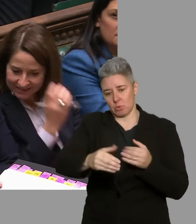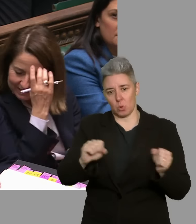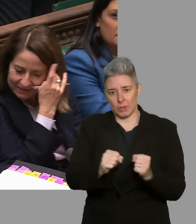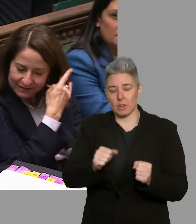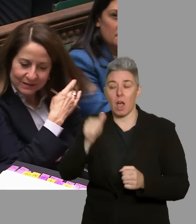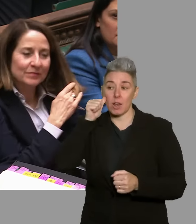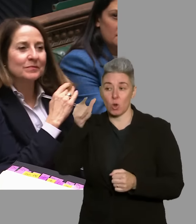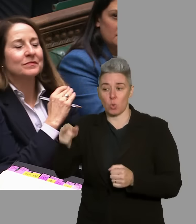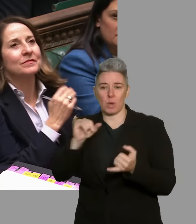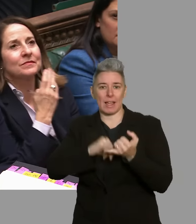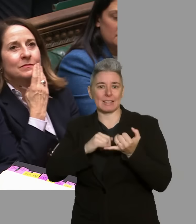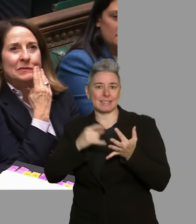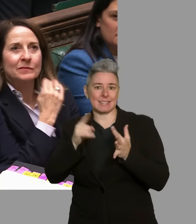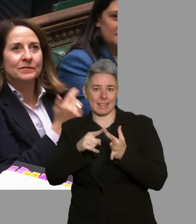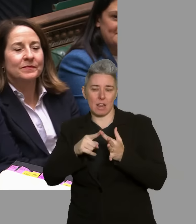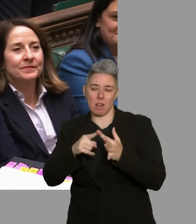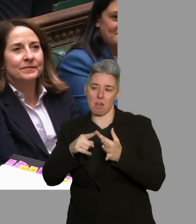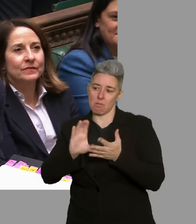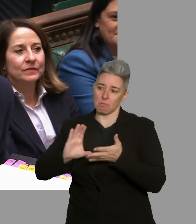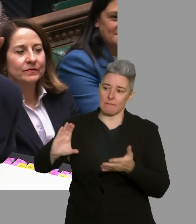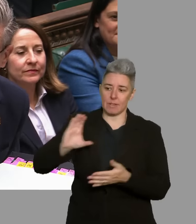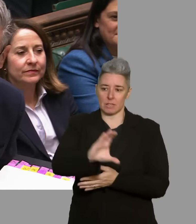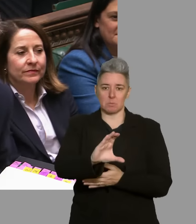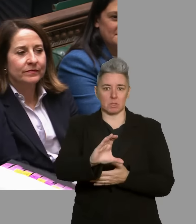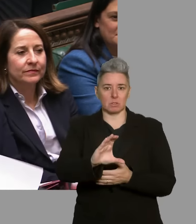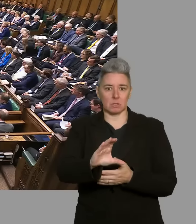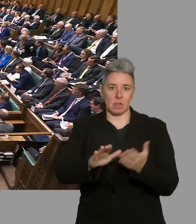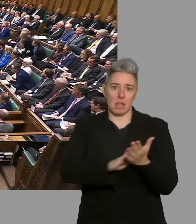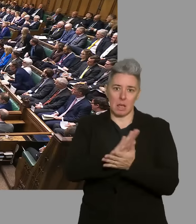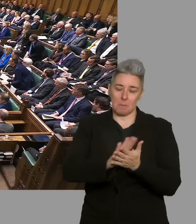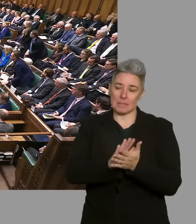clean energy to areas across Scotland where it's most needed.